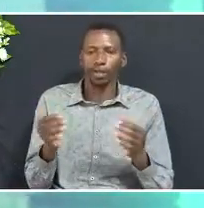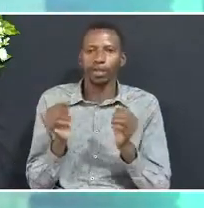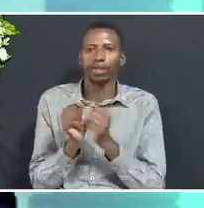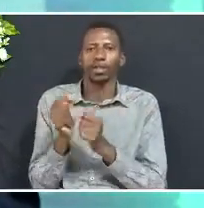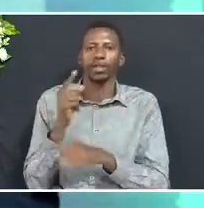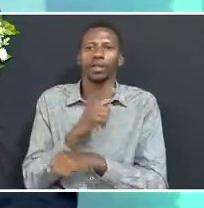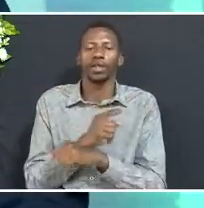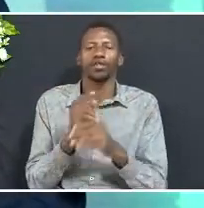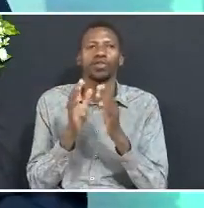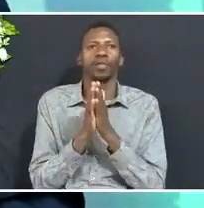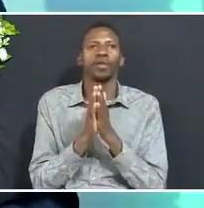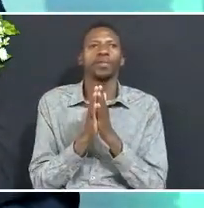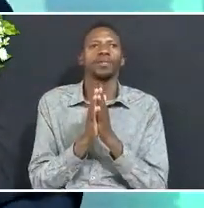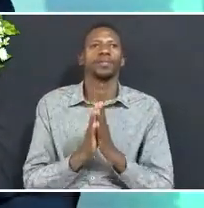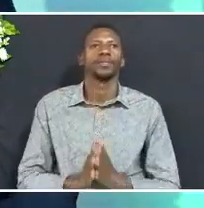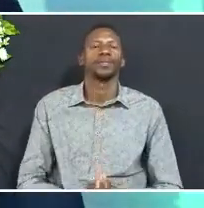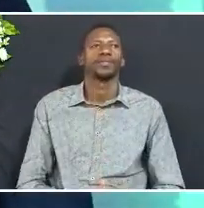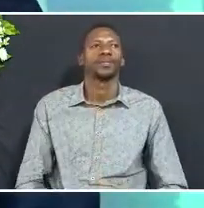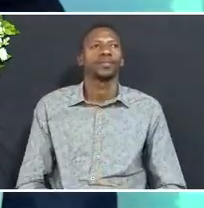prayer.